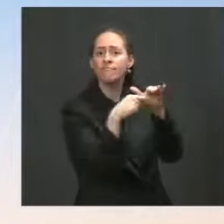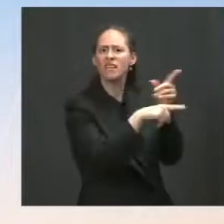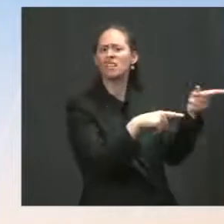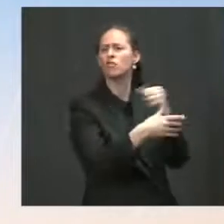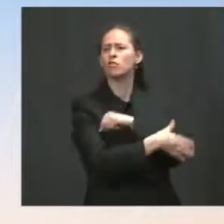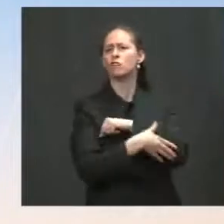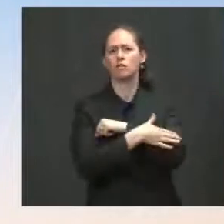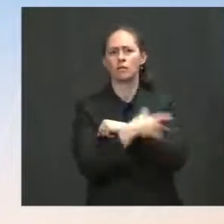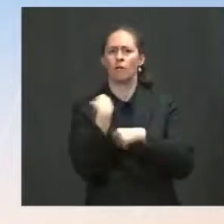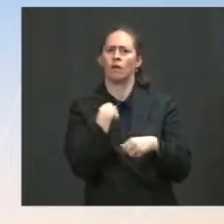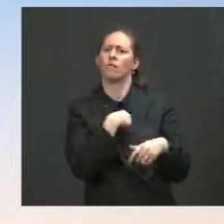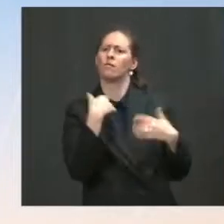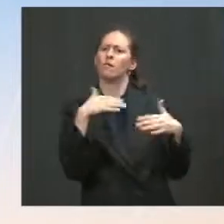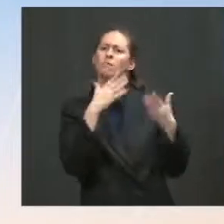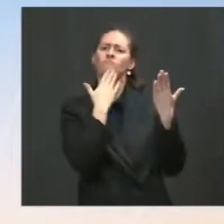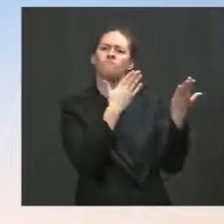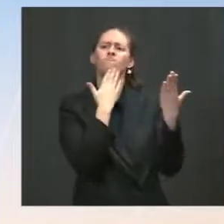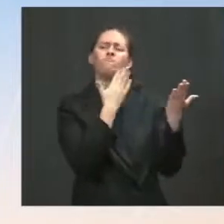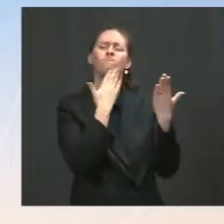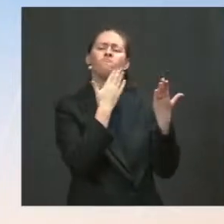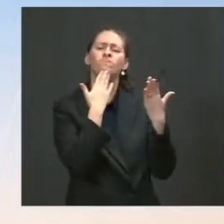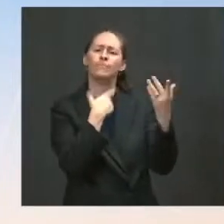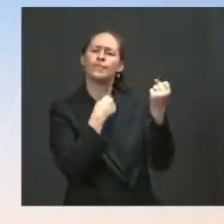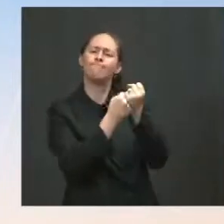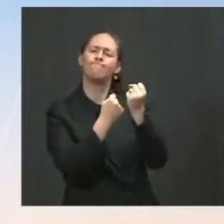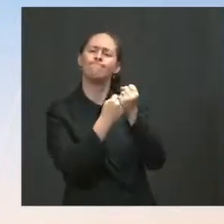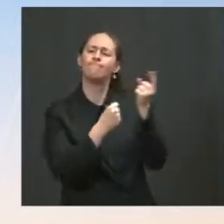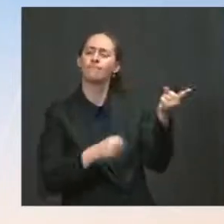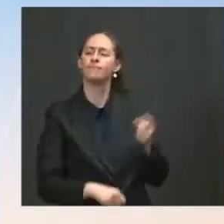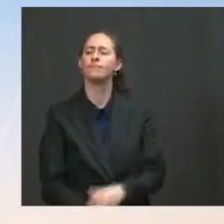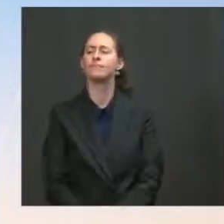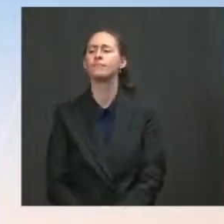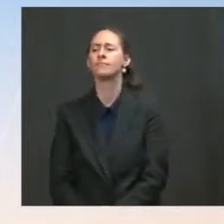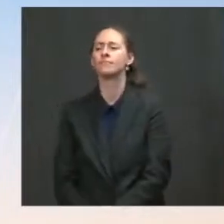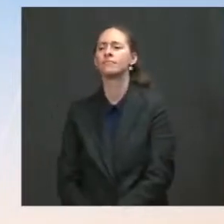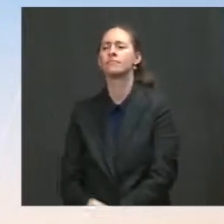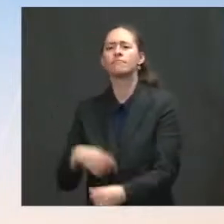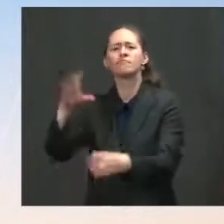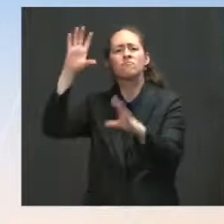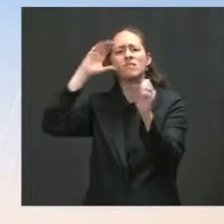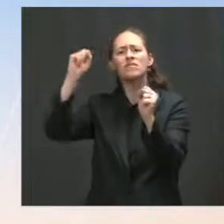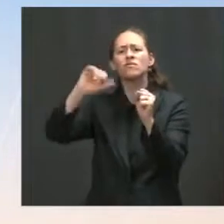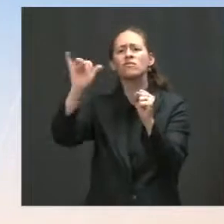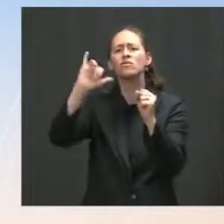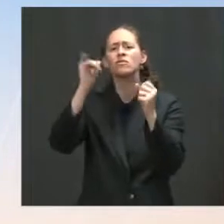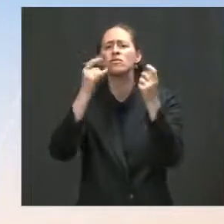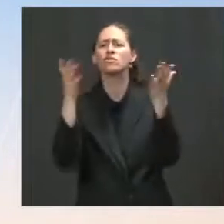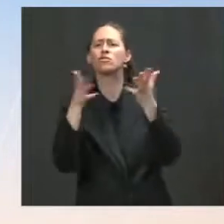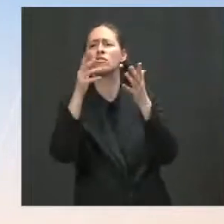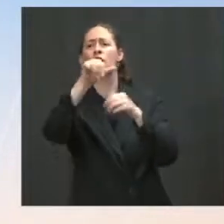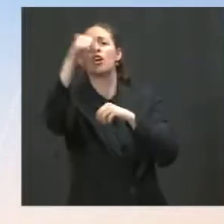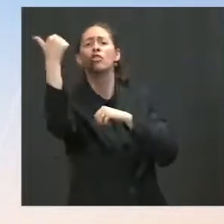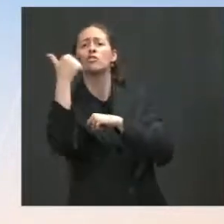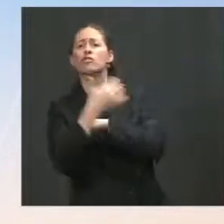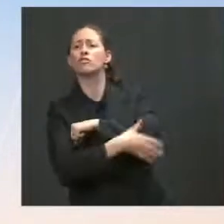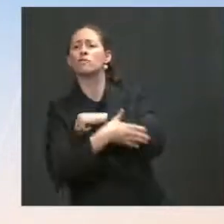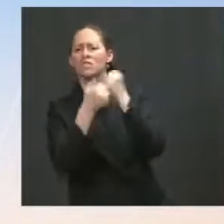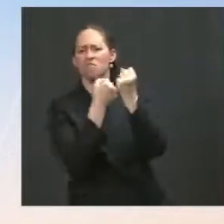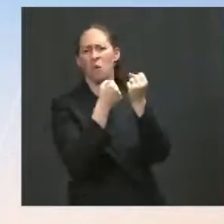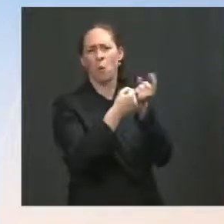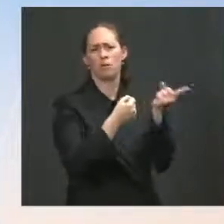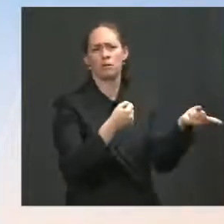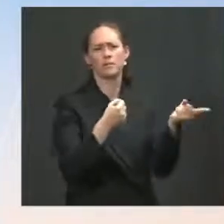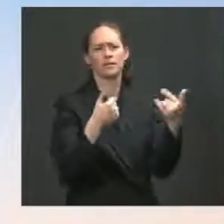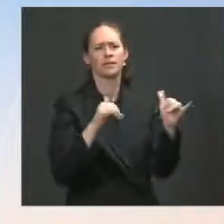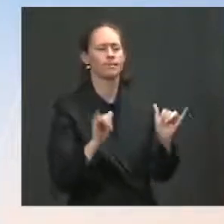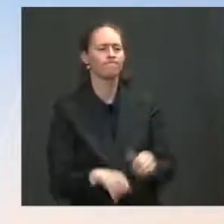president urges his fellow leaders in capitals around the world to also step up their support for the Lebanese people. No amount of outside assistance, of course, will